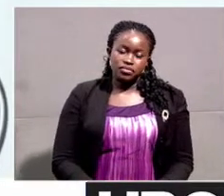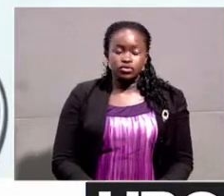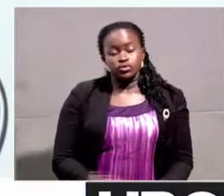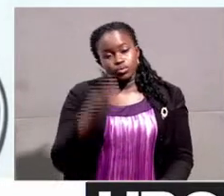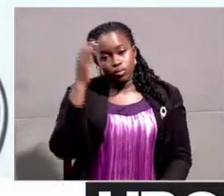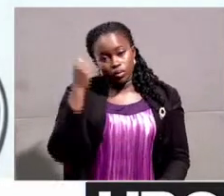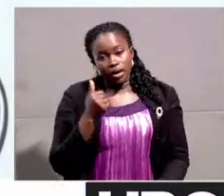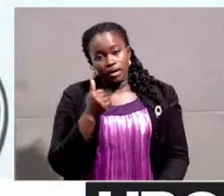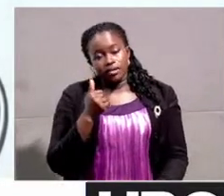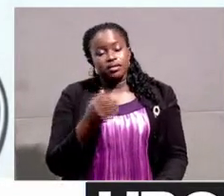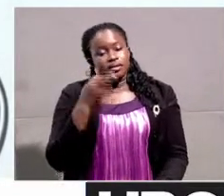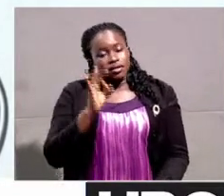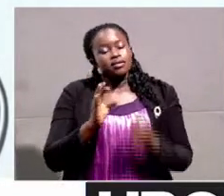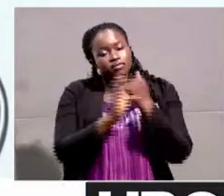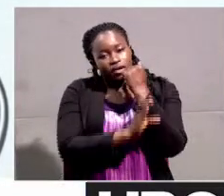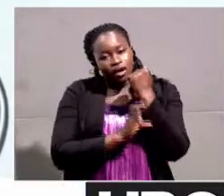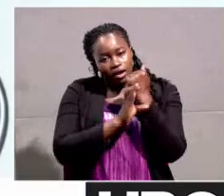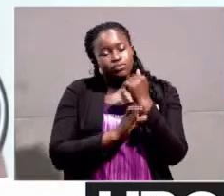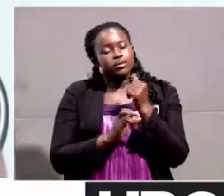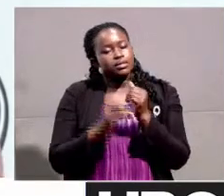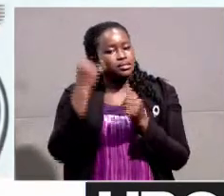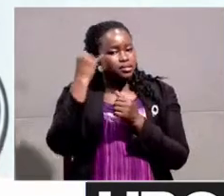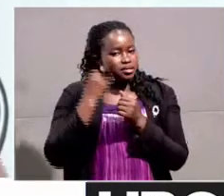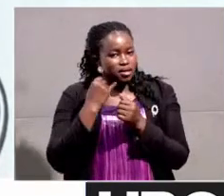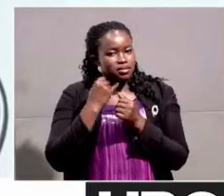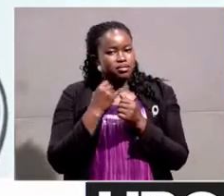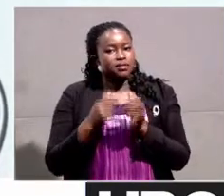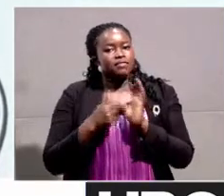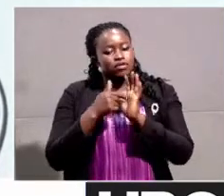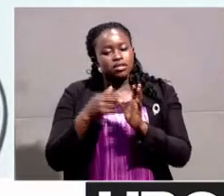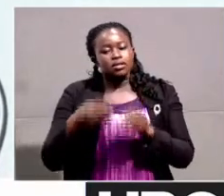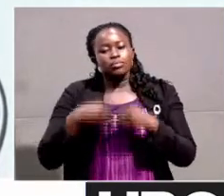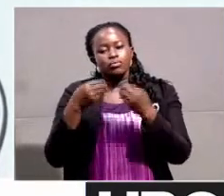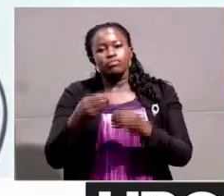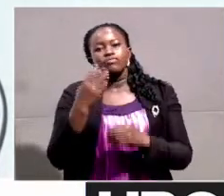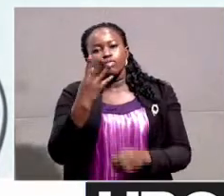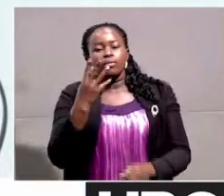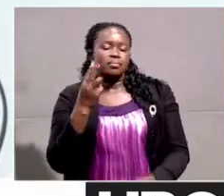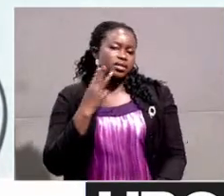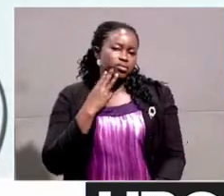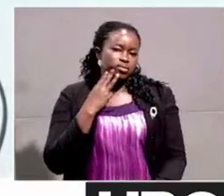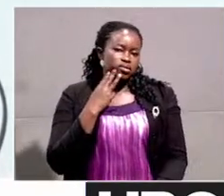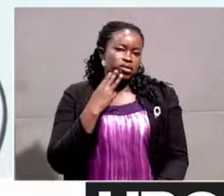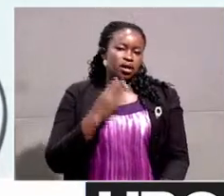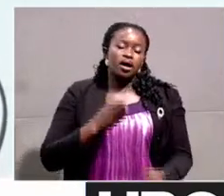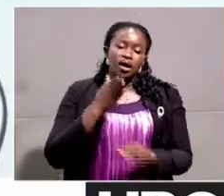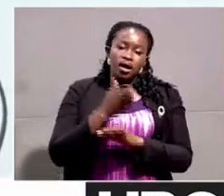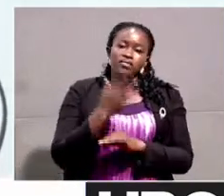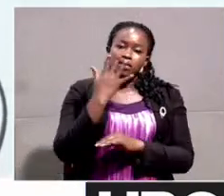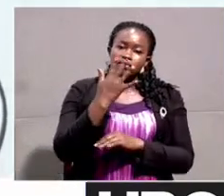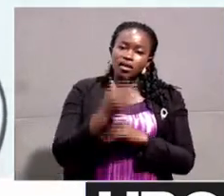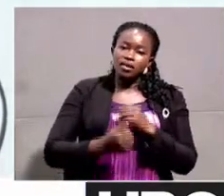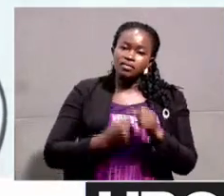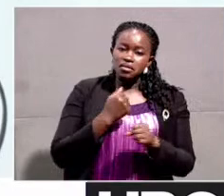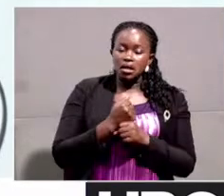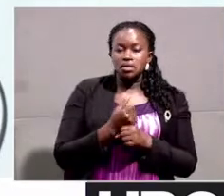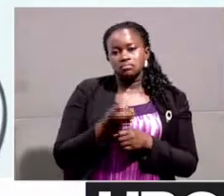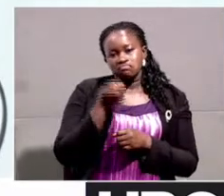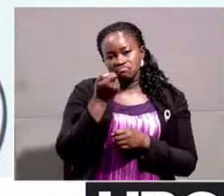Because in serious countries, now you've given them 4 million. After 5 years, it will be